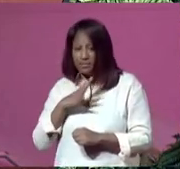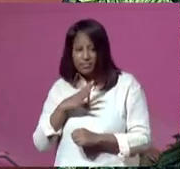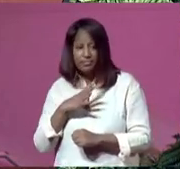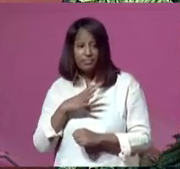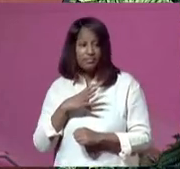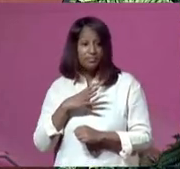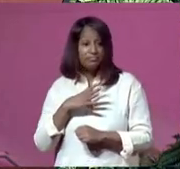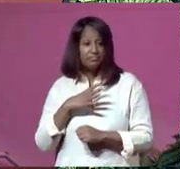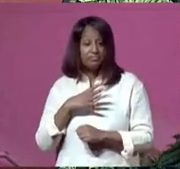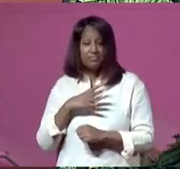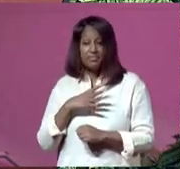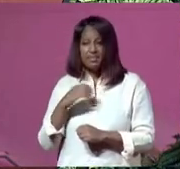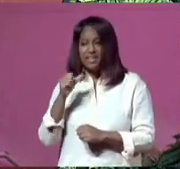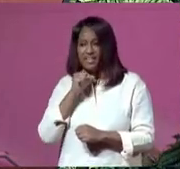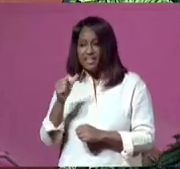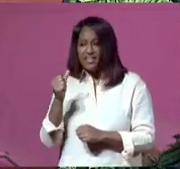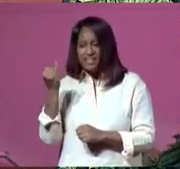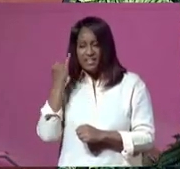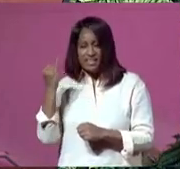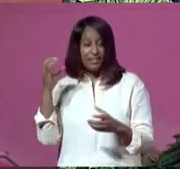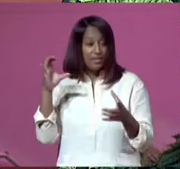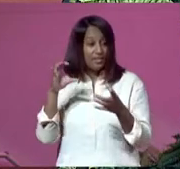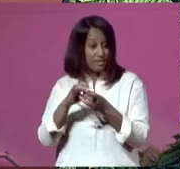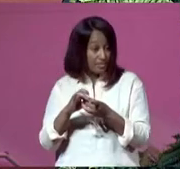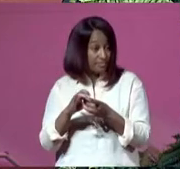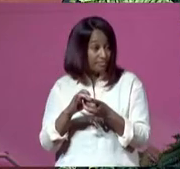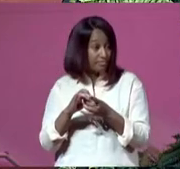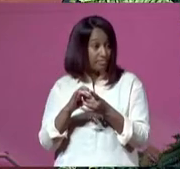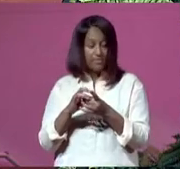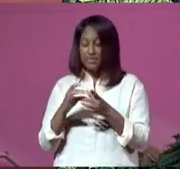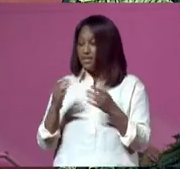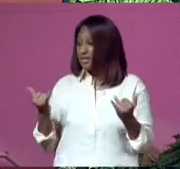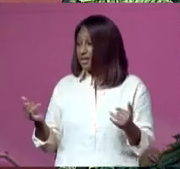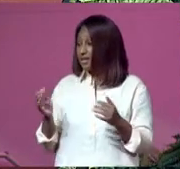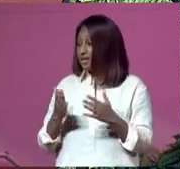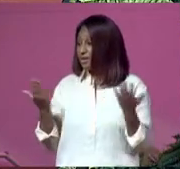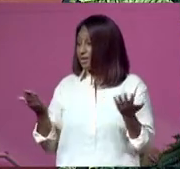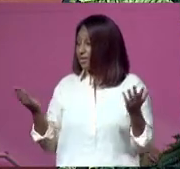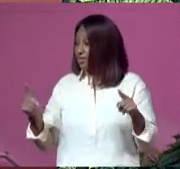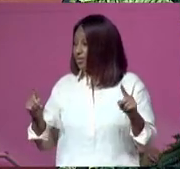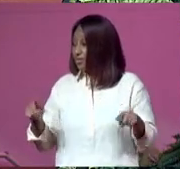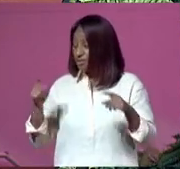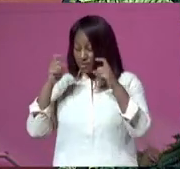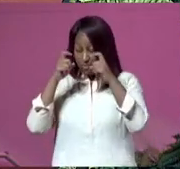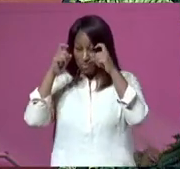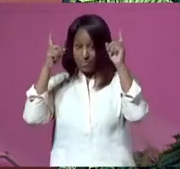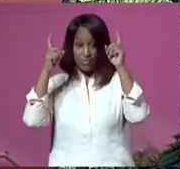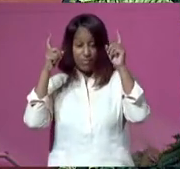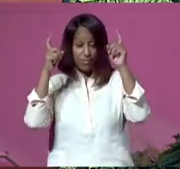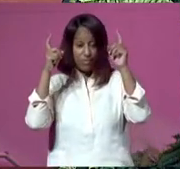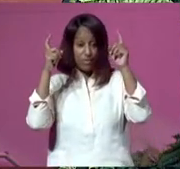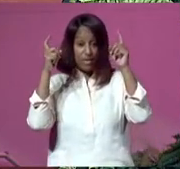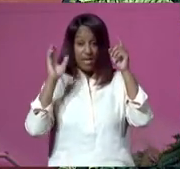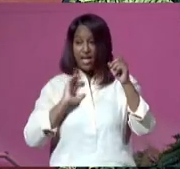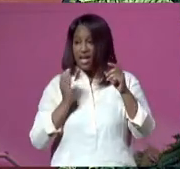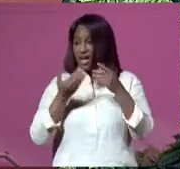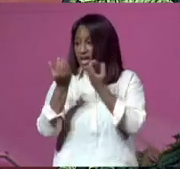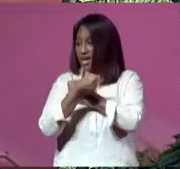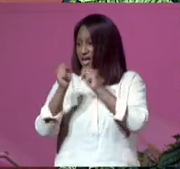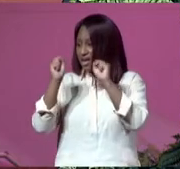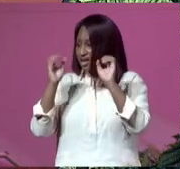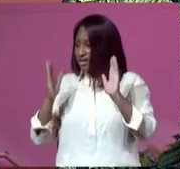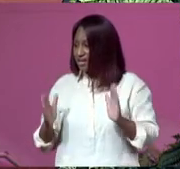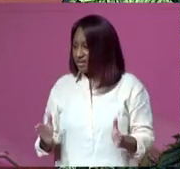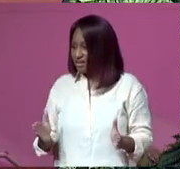And what goes on in this text is a surprise, rule-breaking savior introducing